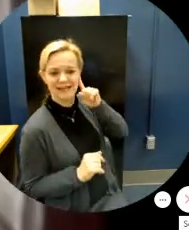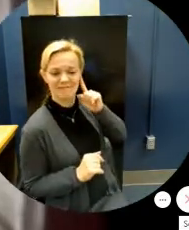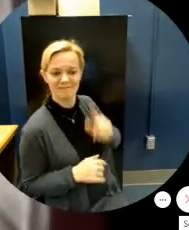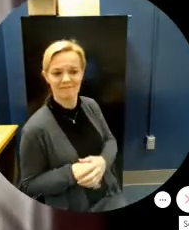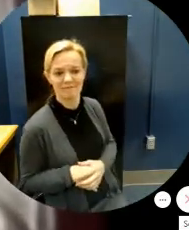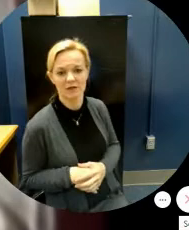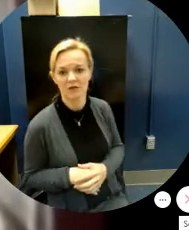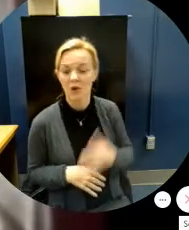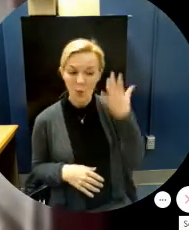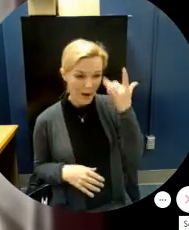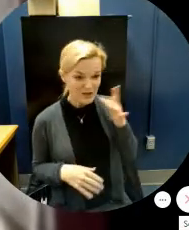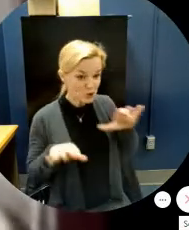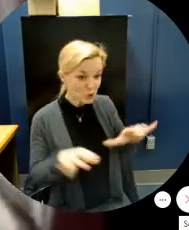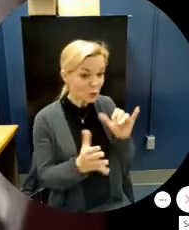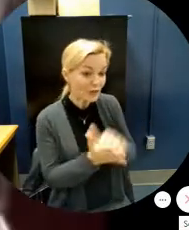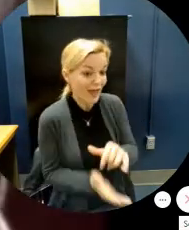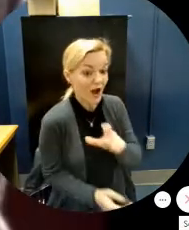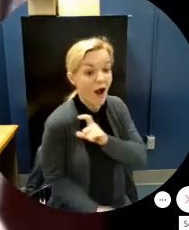officer?